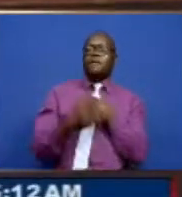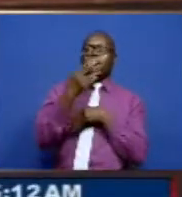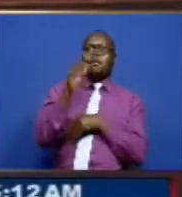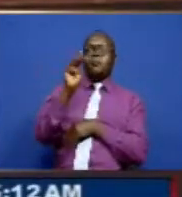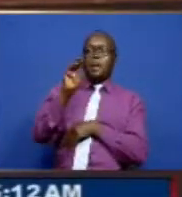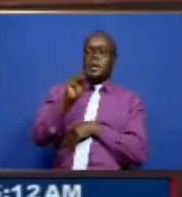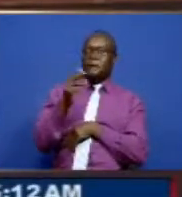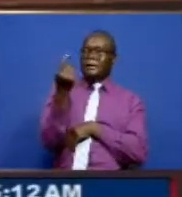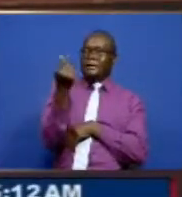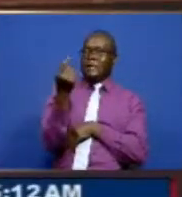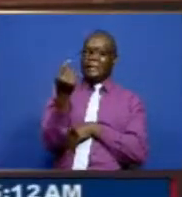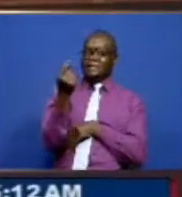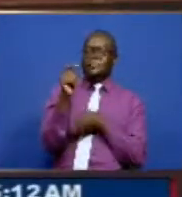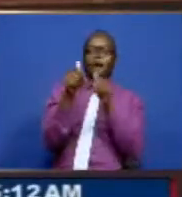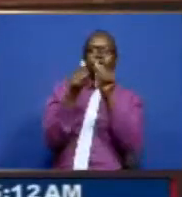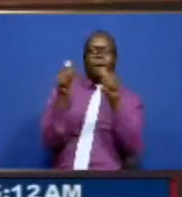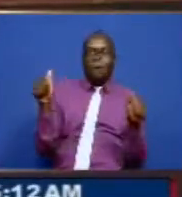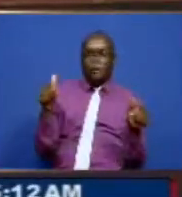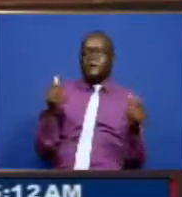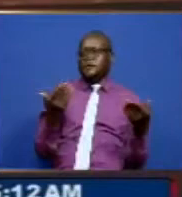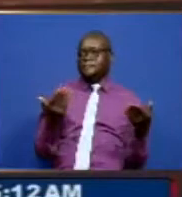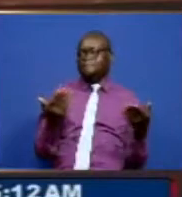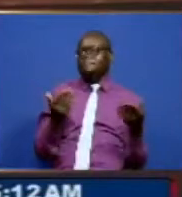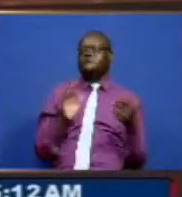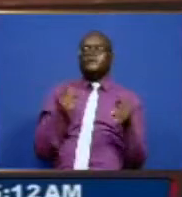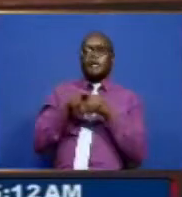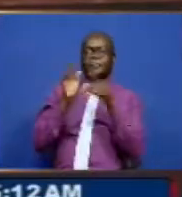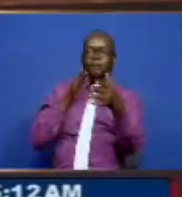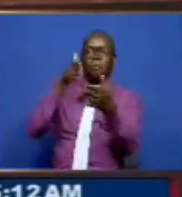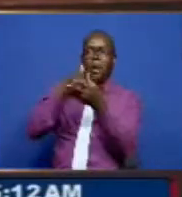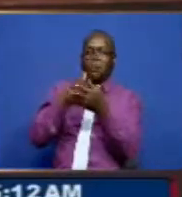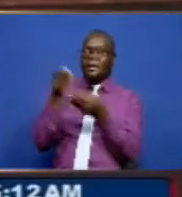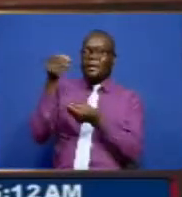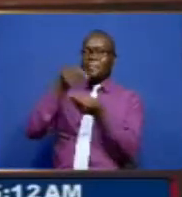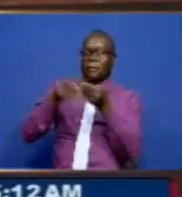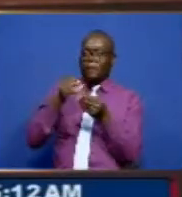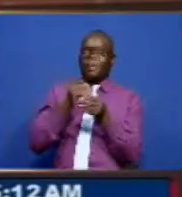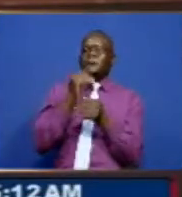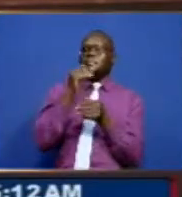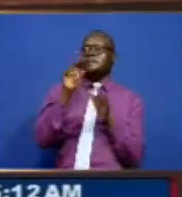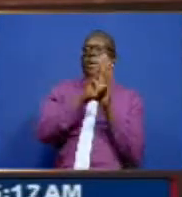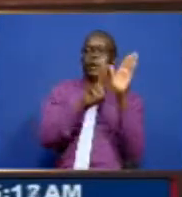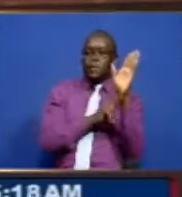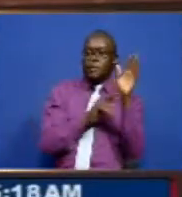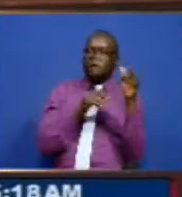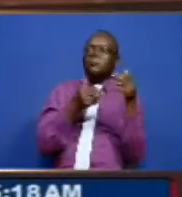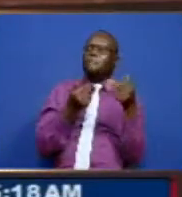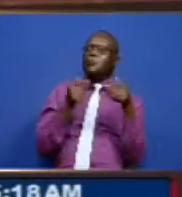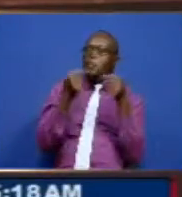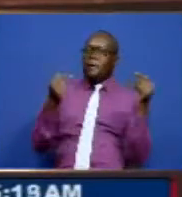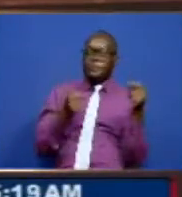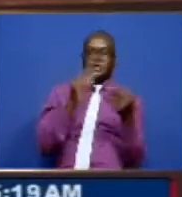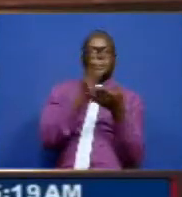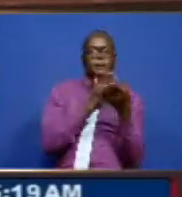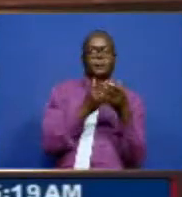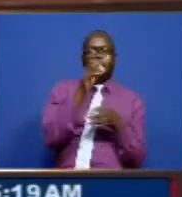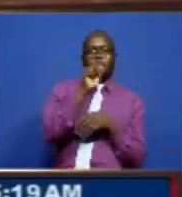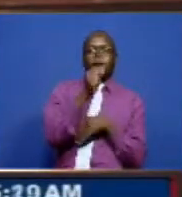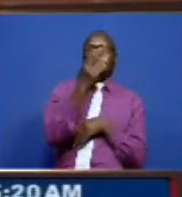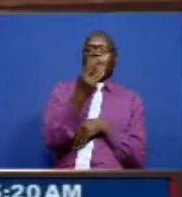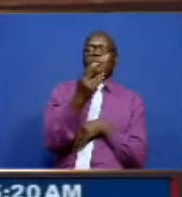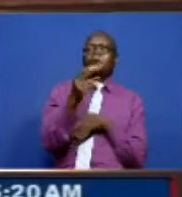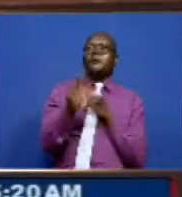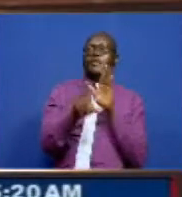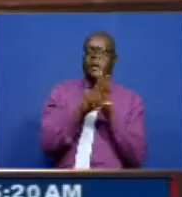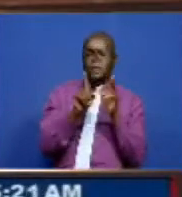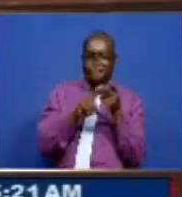shillings to avoid and circumvent the procurement procedures contrary to Section 54 of the Act. In some